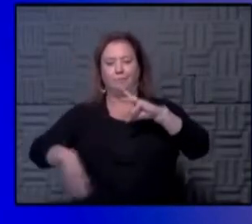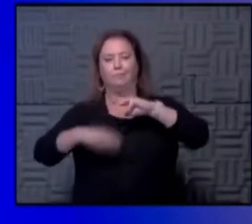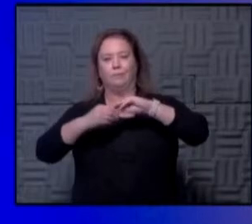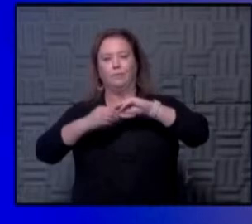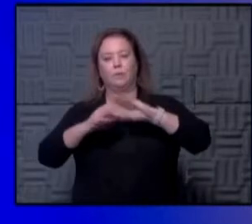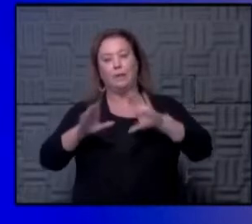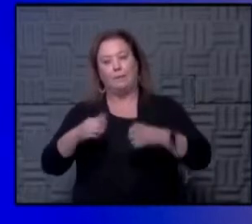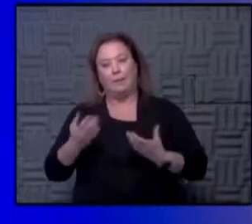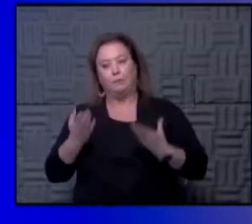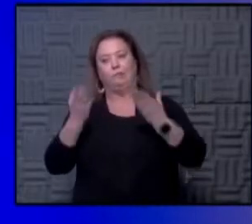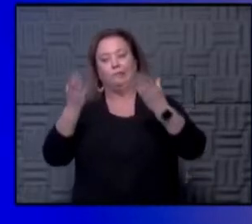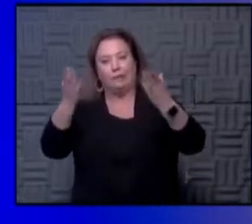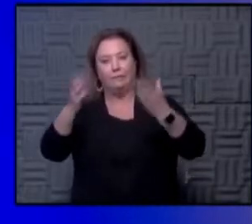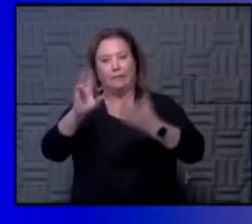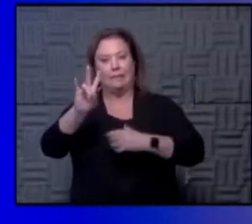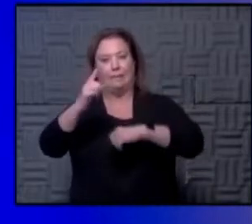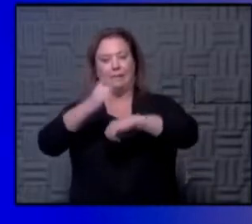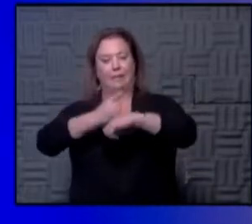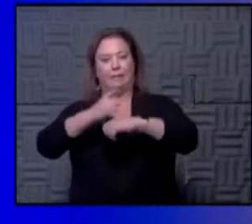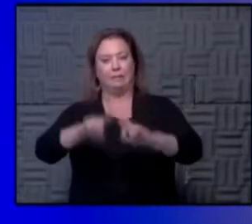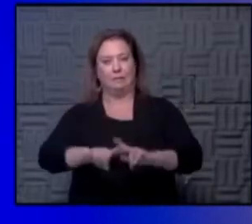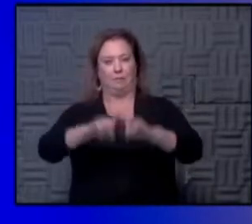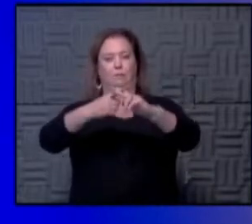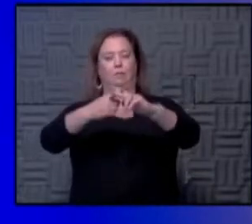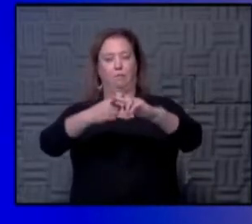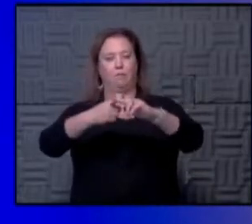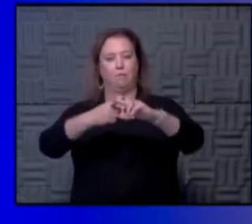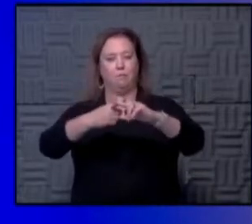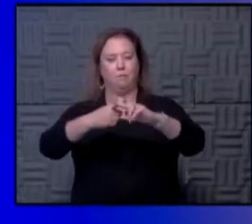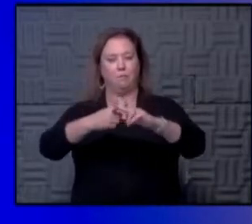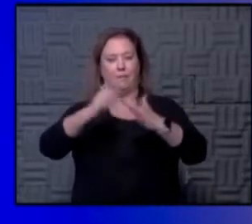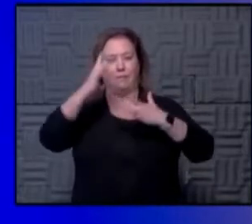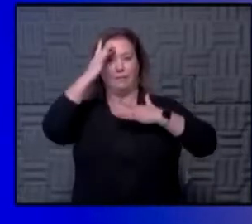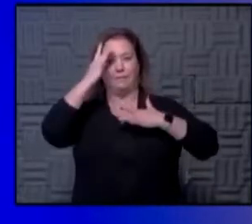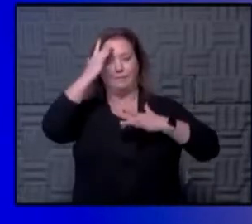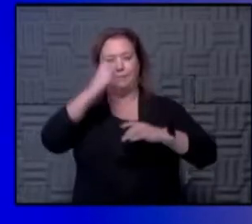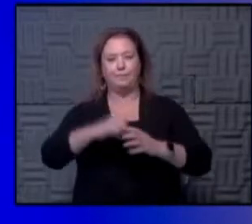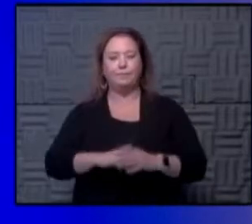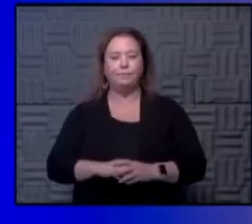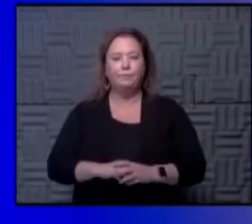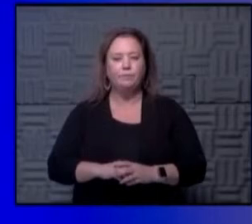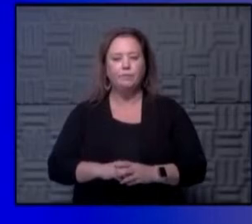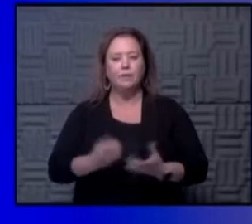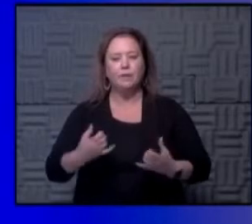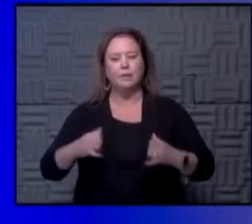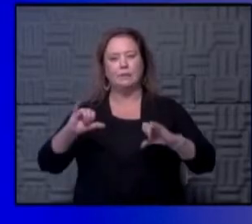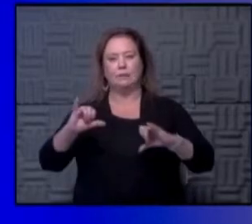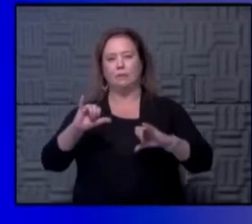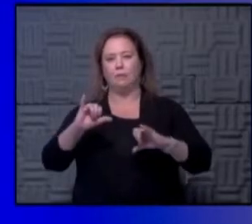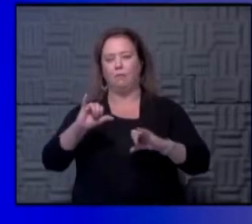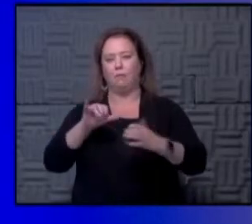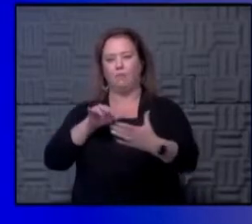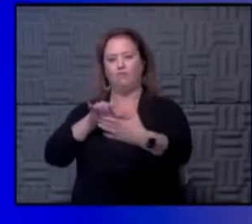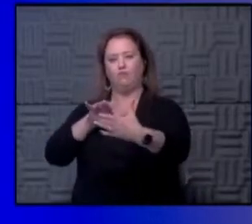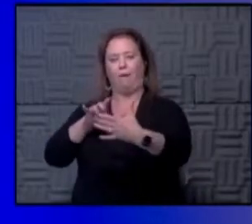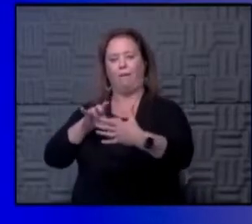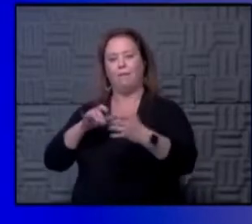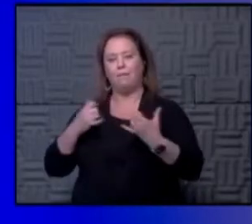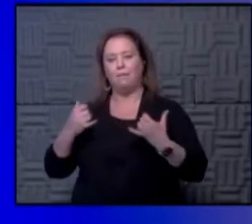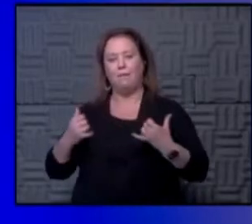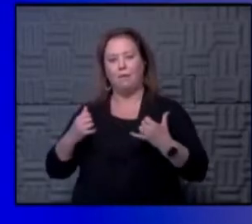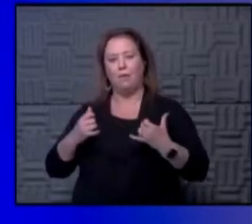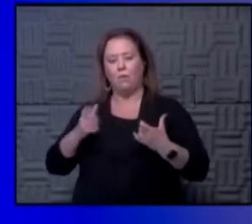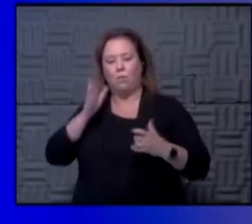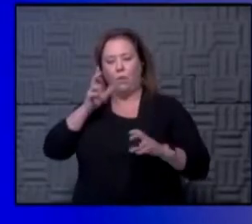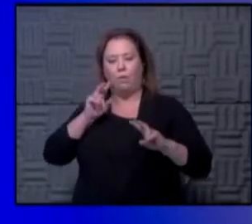it's given within 7 days of symptom onset for the maximal benefit. There is still the trial ongoing looking at it as well, so